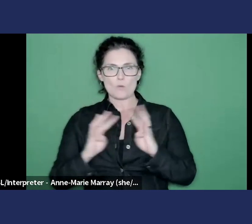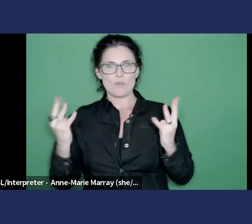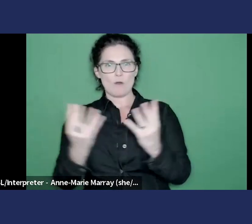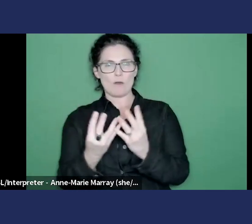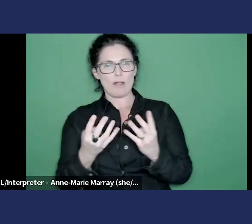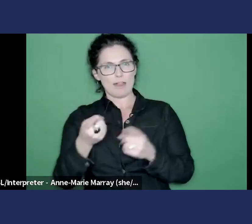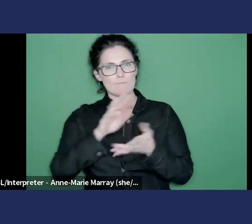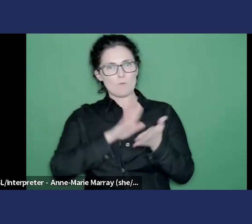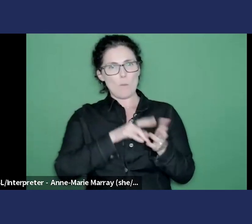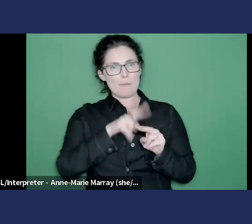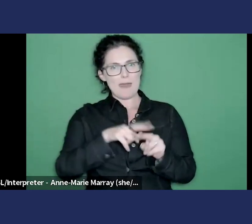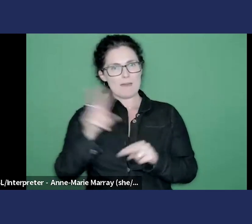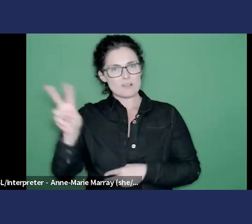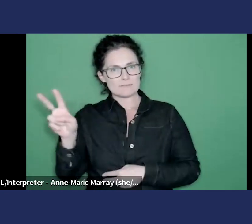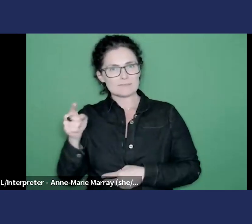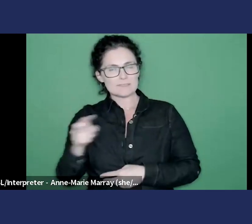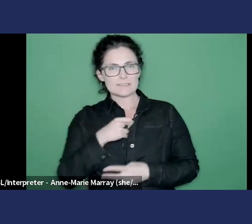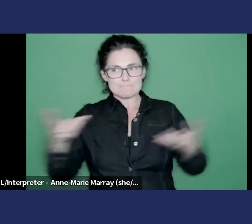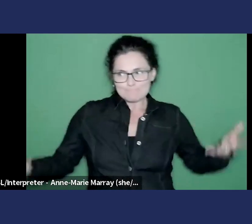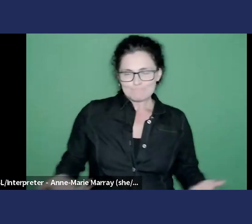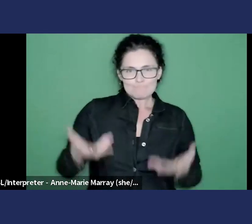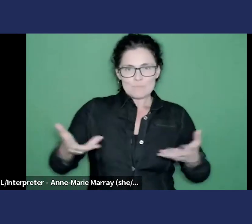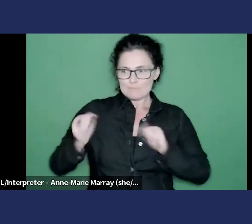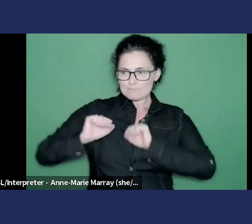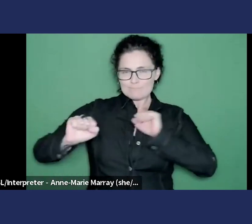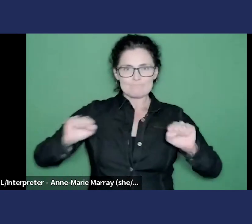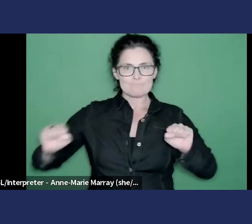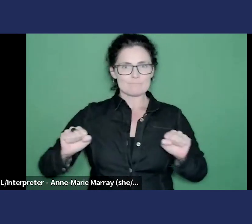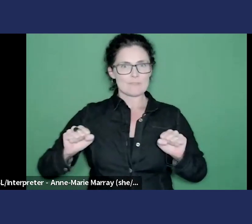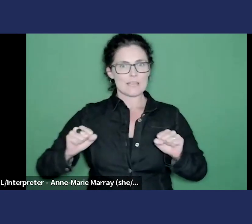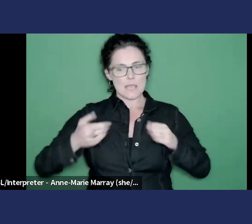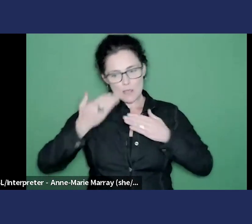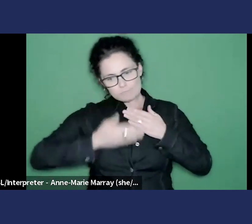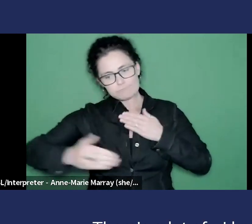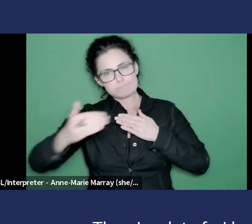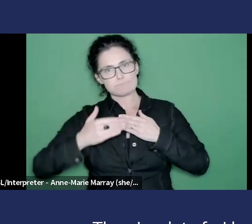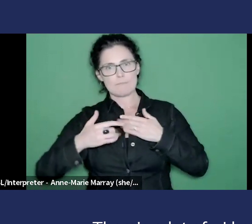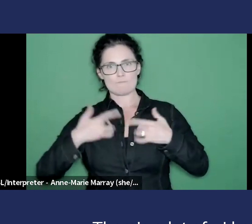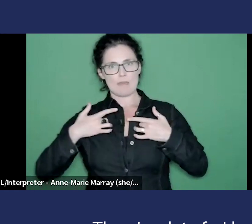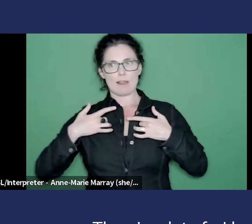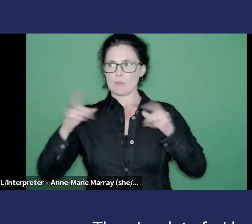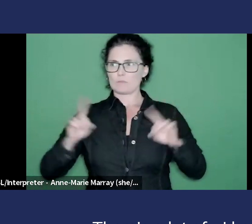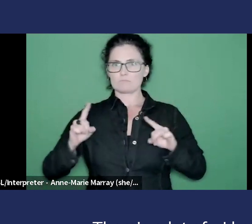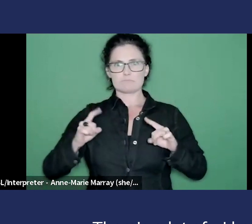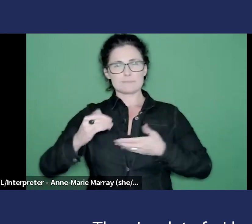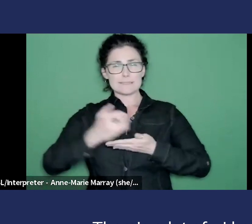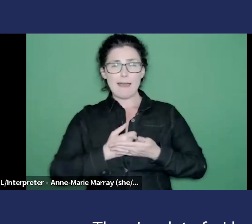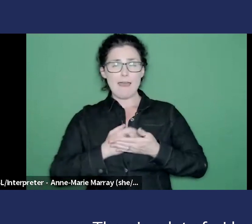relax and nurtures and promotes those ongoing feelings of safety and belonging. There's a lot of,